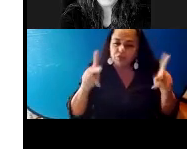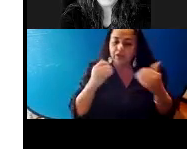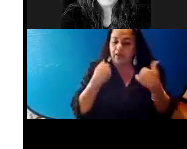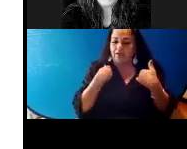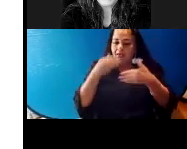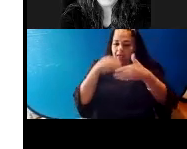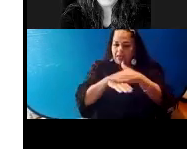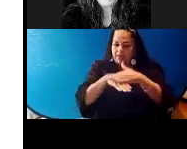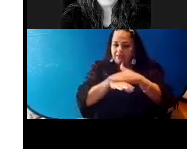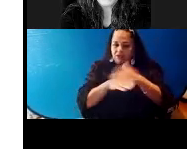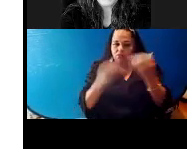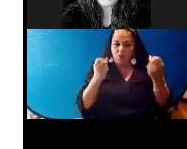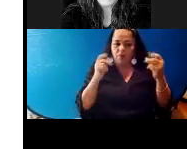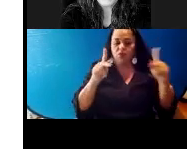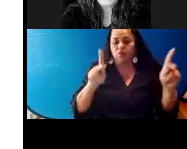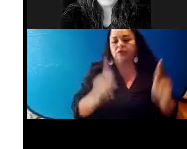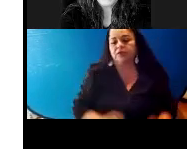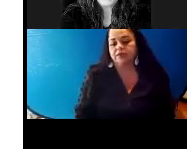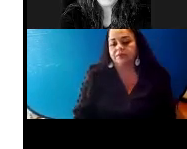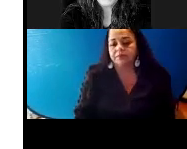opportunities. Go to the next slide.